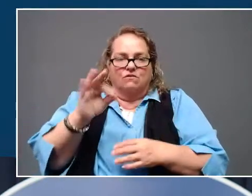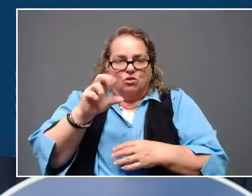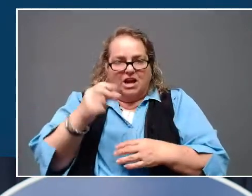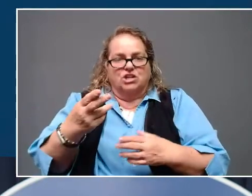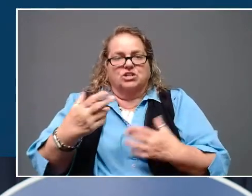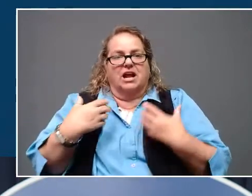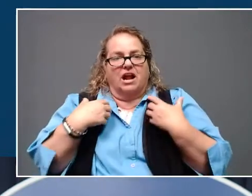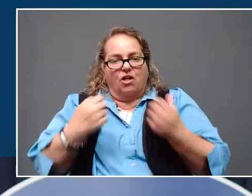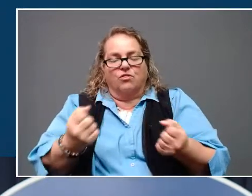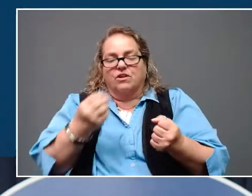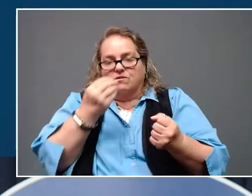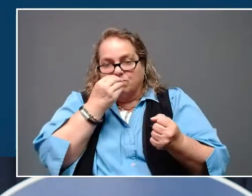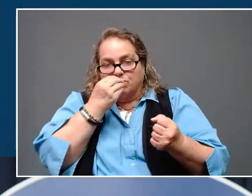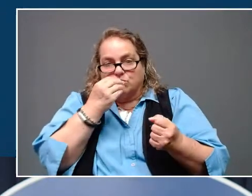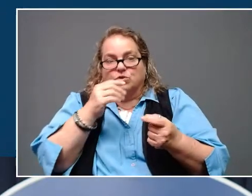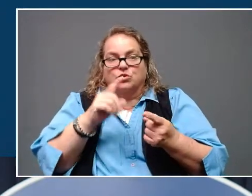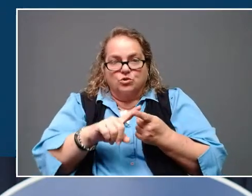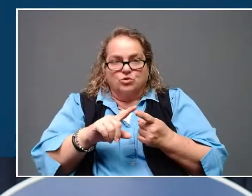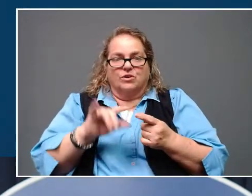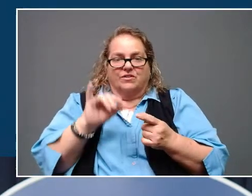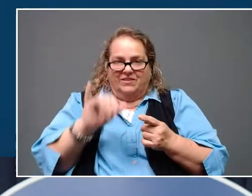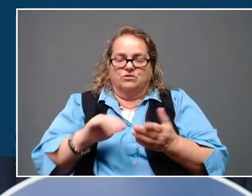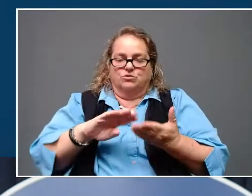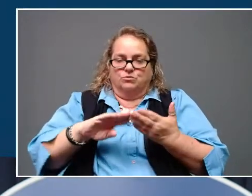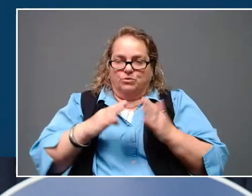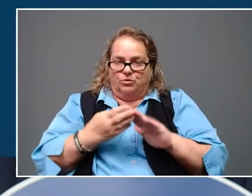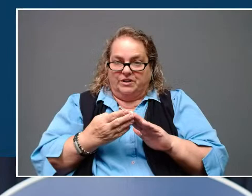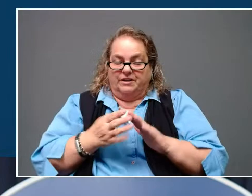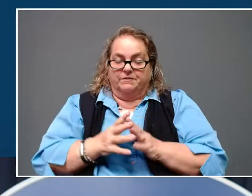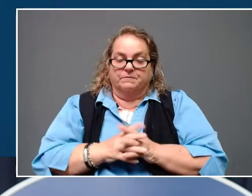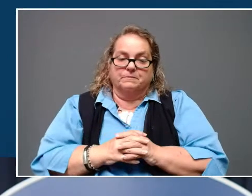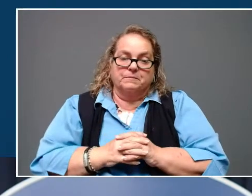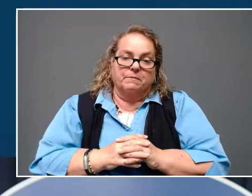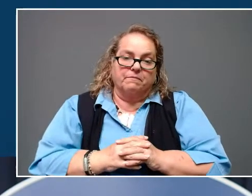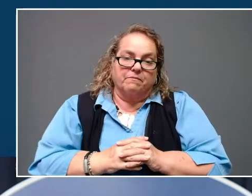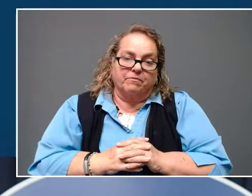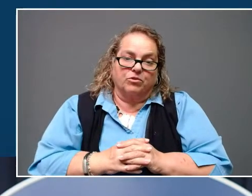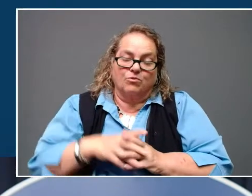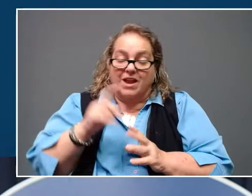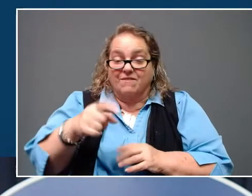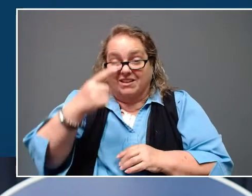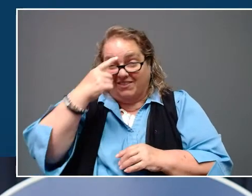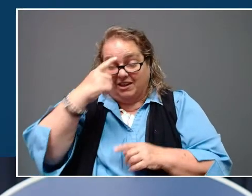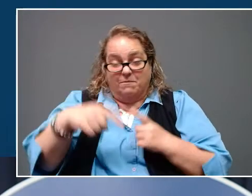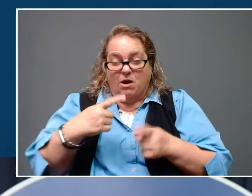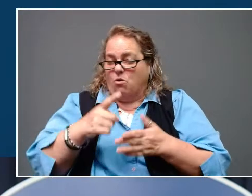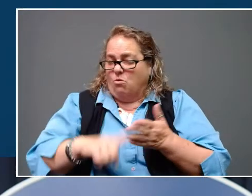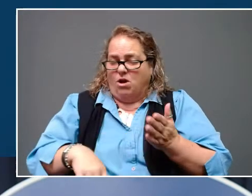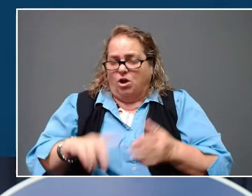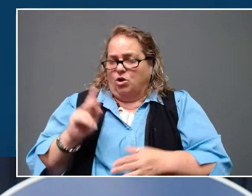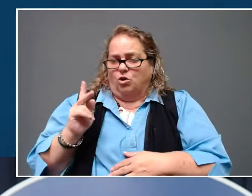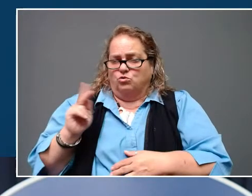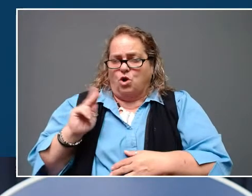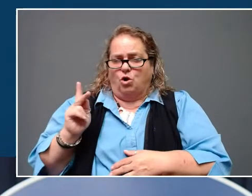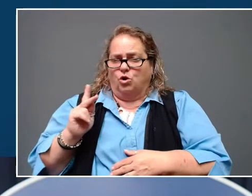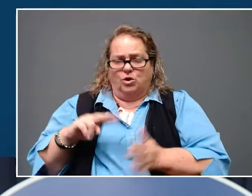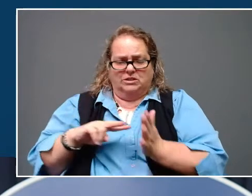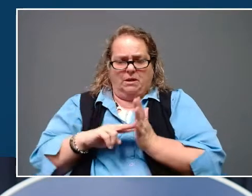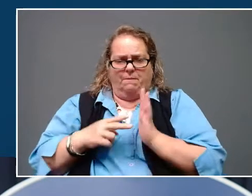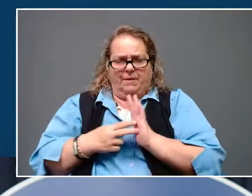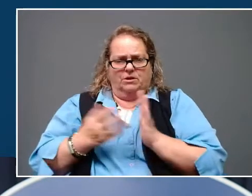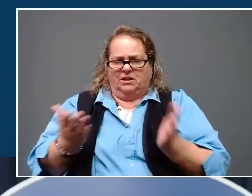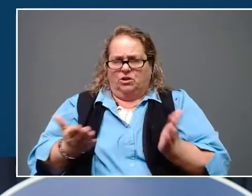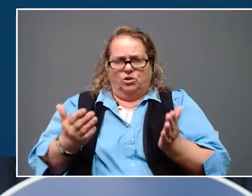food to this community. You got to think about what Kroger has meant to us this past